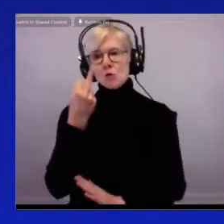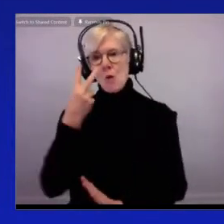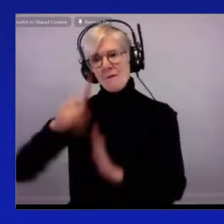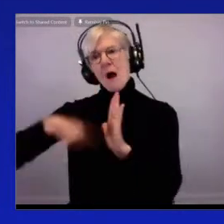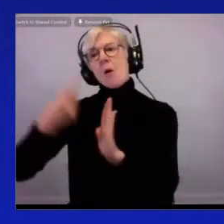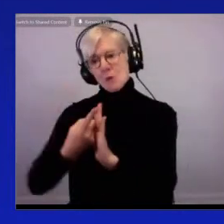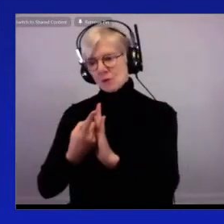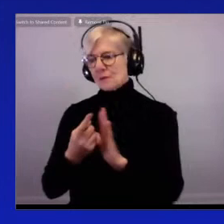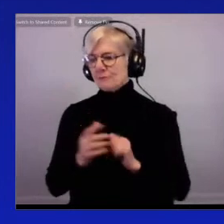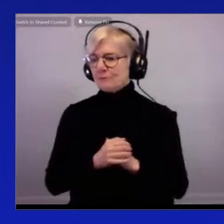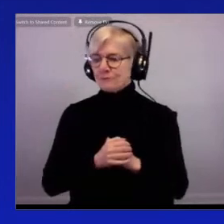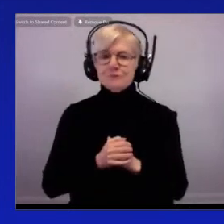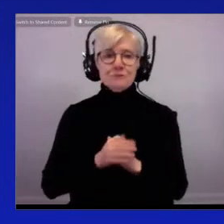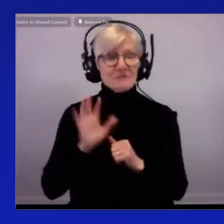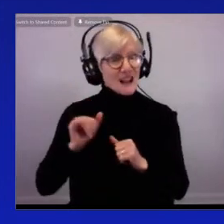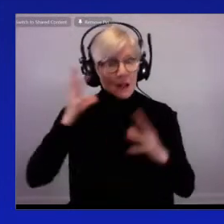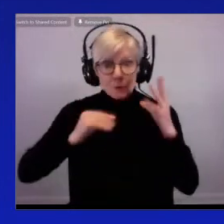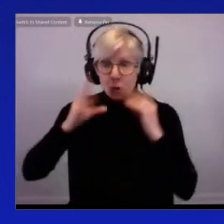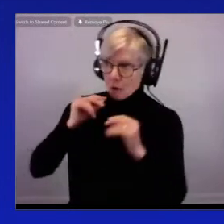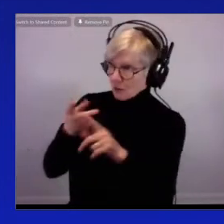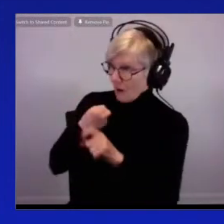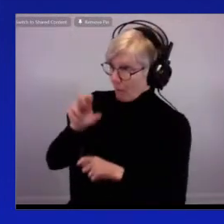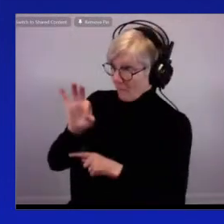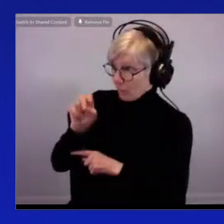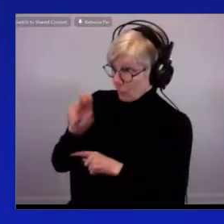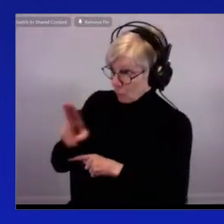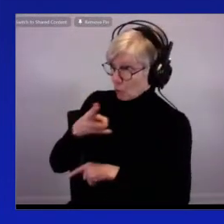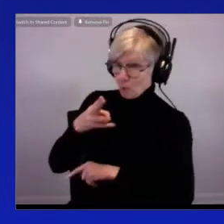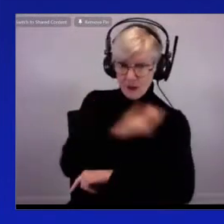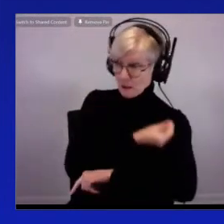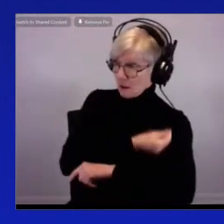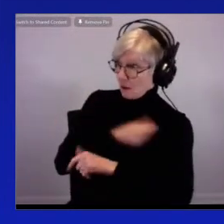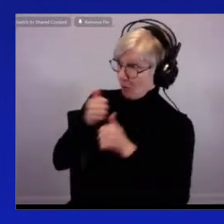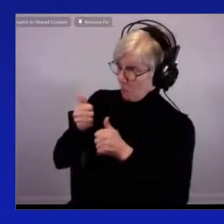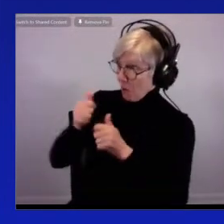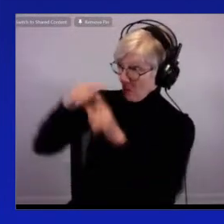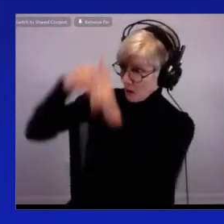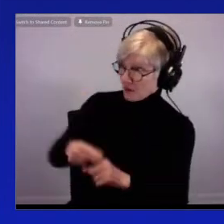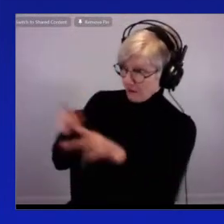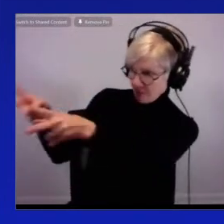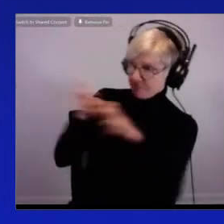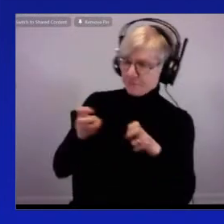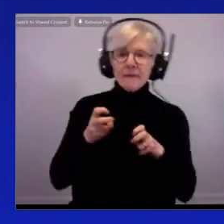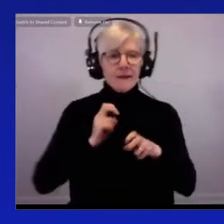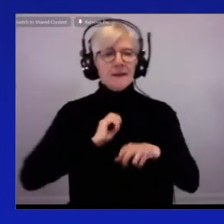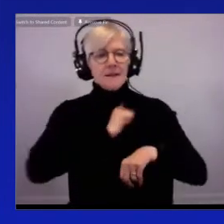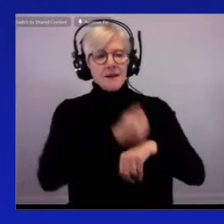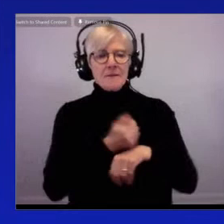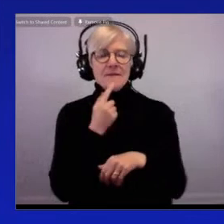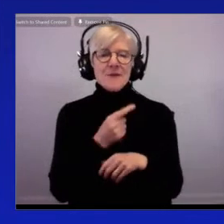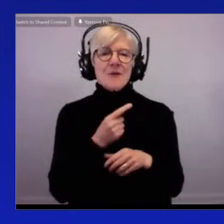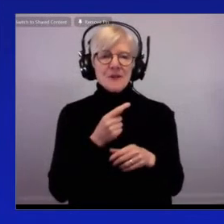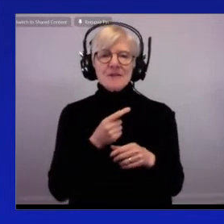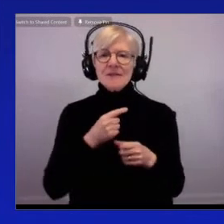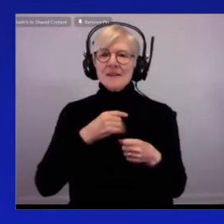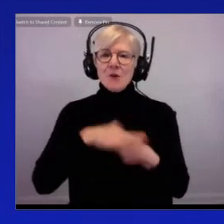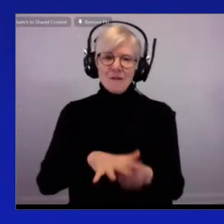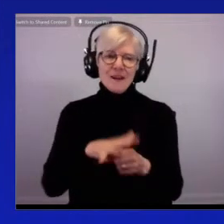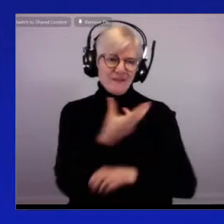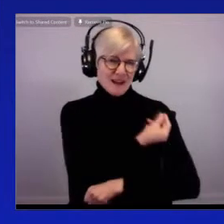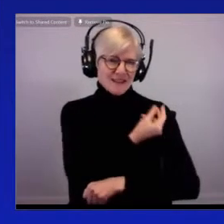it's an experience that we will build on. So that's the main points, Tony. I'll pass it back to you for a moment.